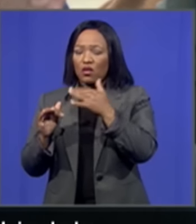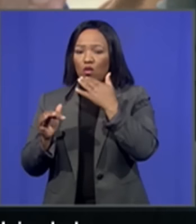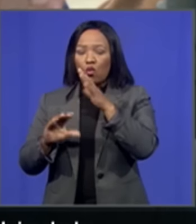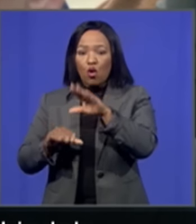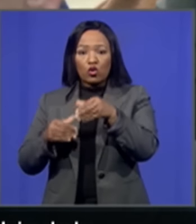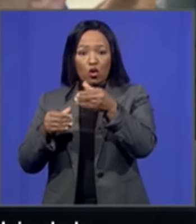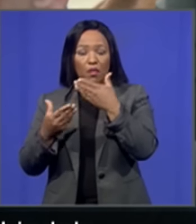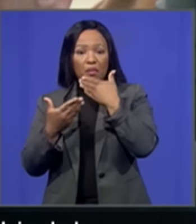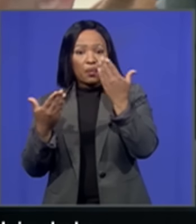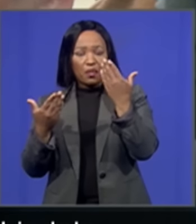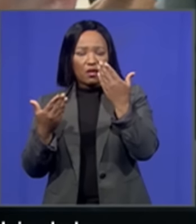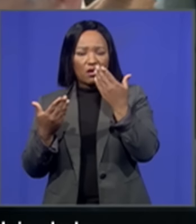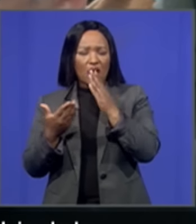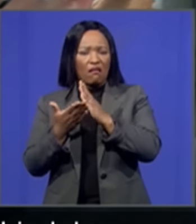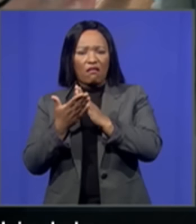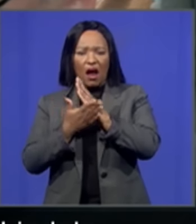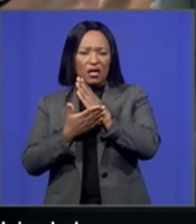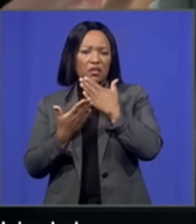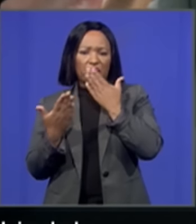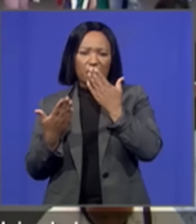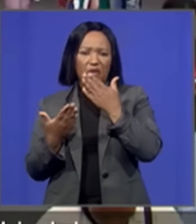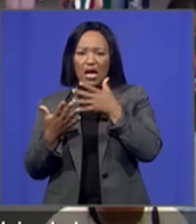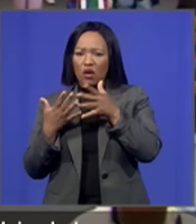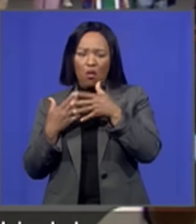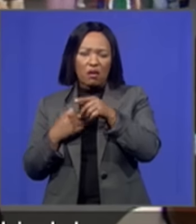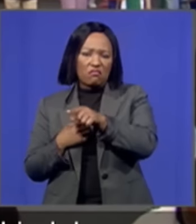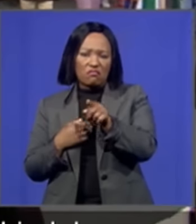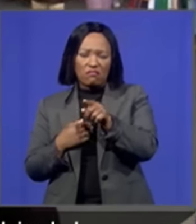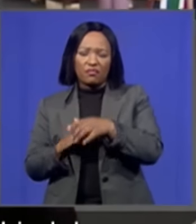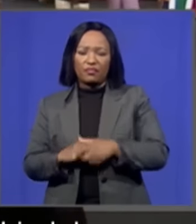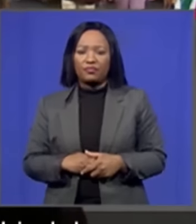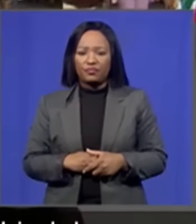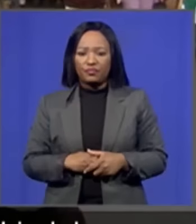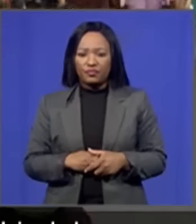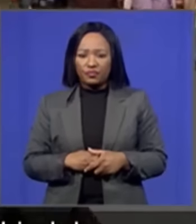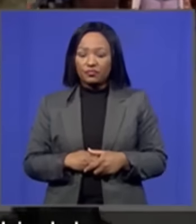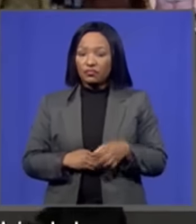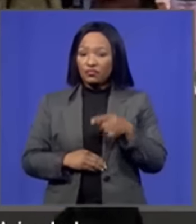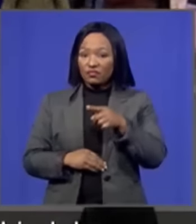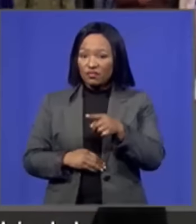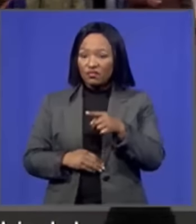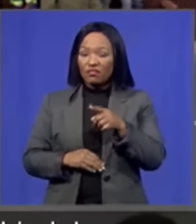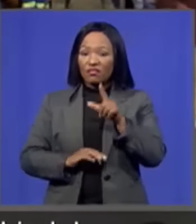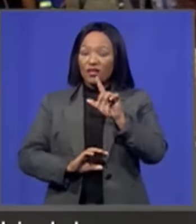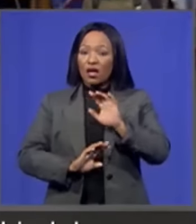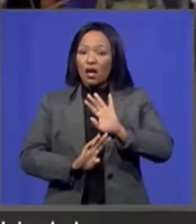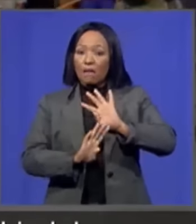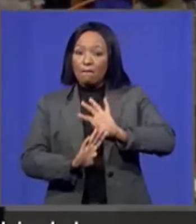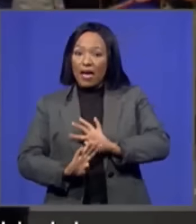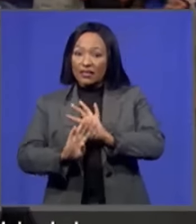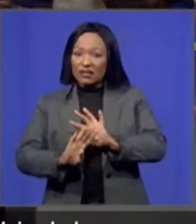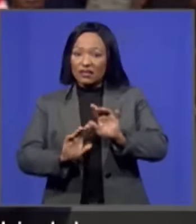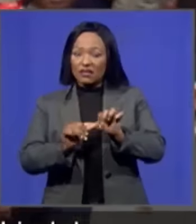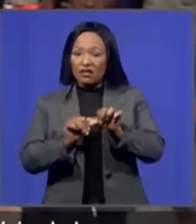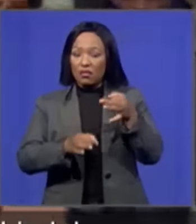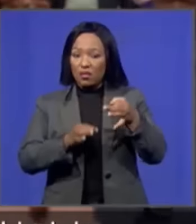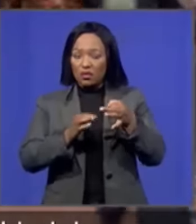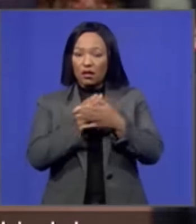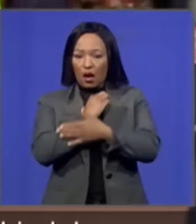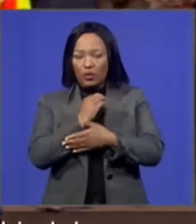undocumented foreign nationals in the country. Morero ka ga bofudugedi o tsweletse pele go fetola selebo sa sepolotiki le setšhaba